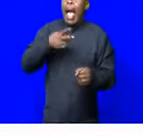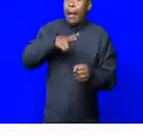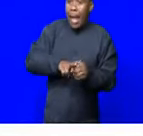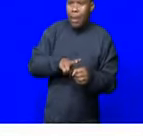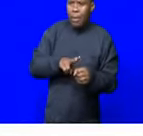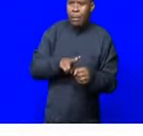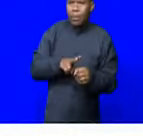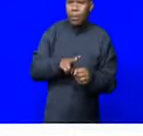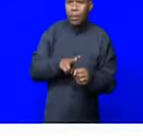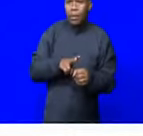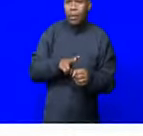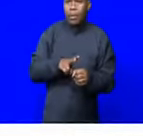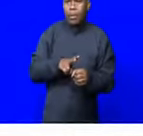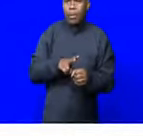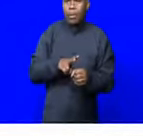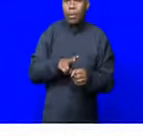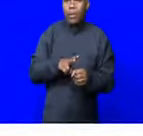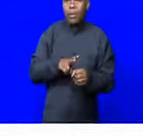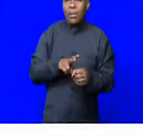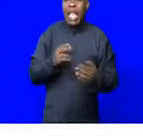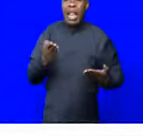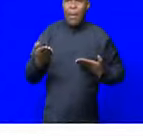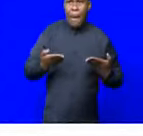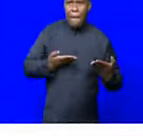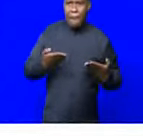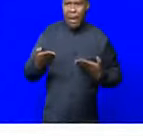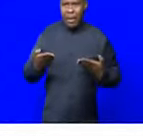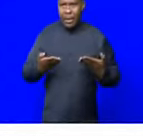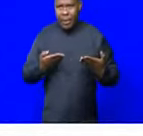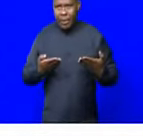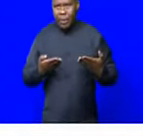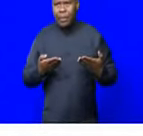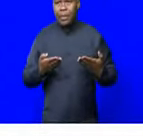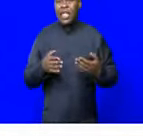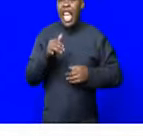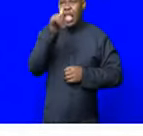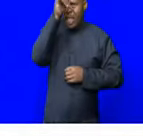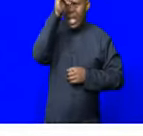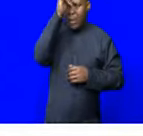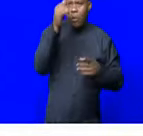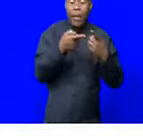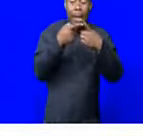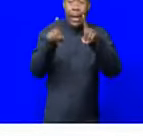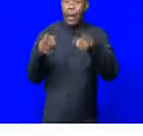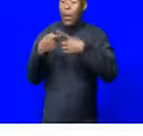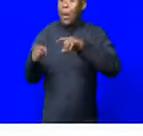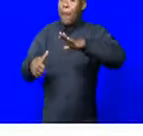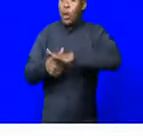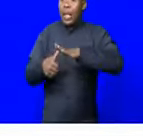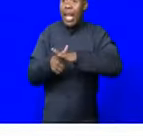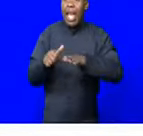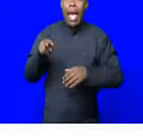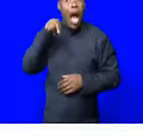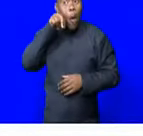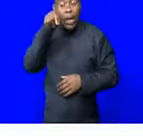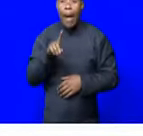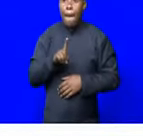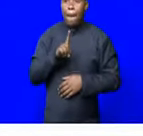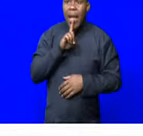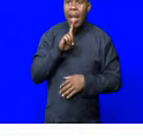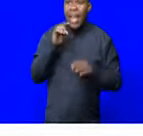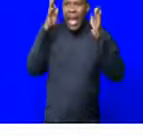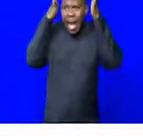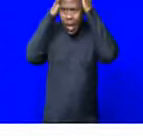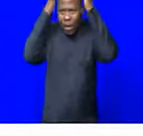Umasibuka kodwa ema business kunema skills latsite lawadzingako lamanye